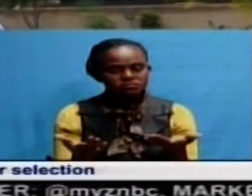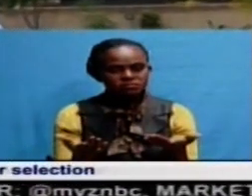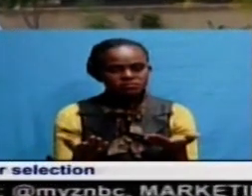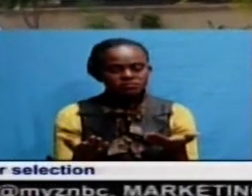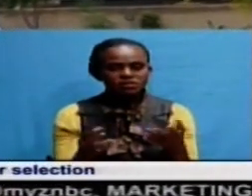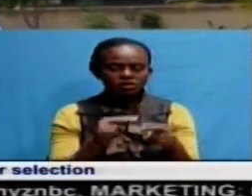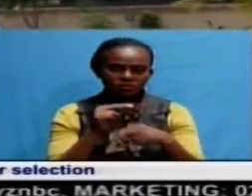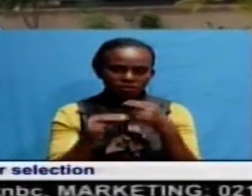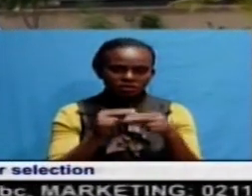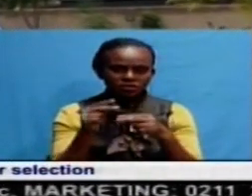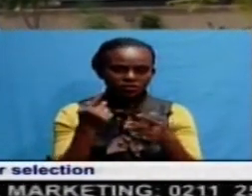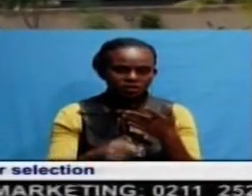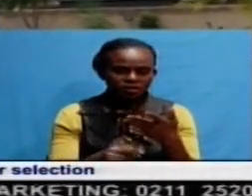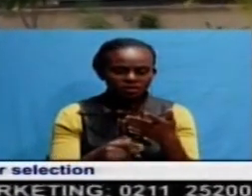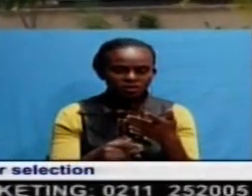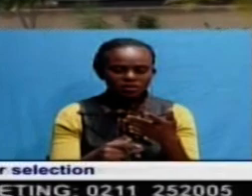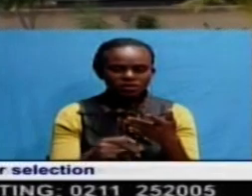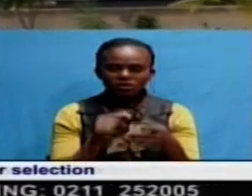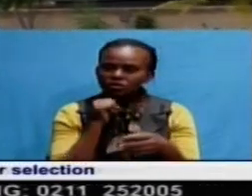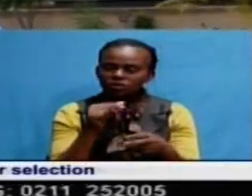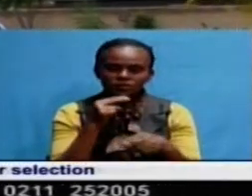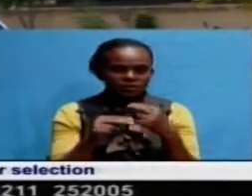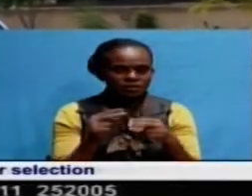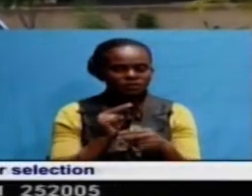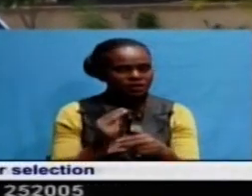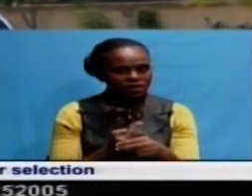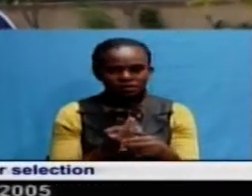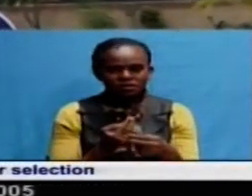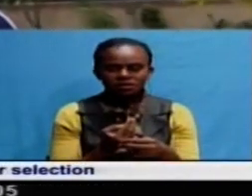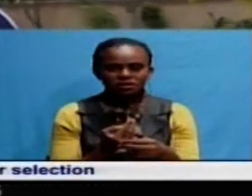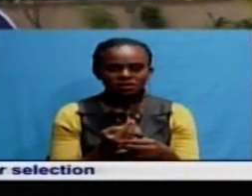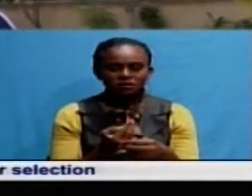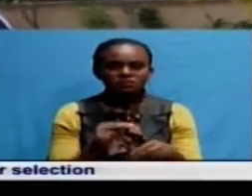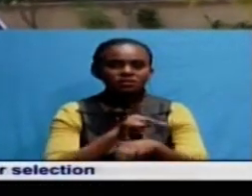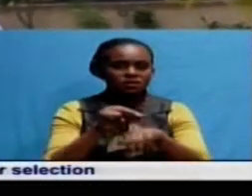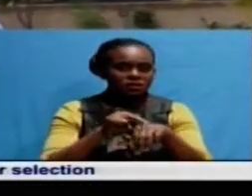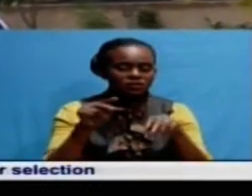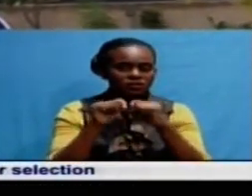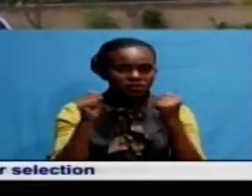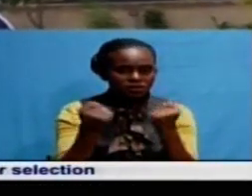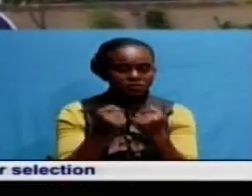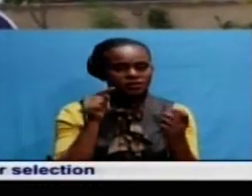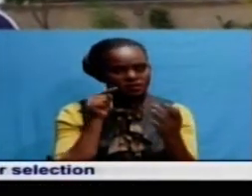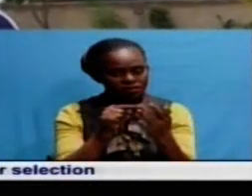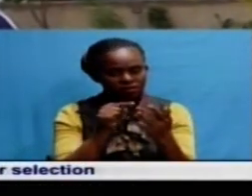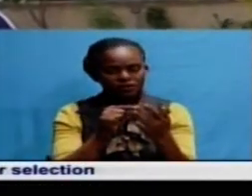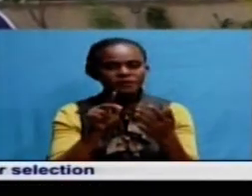That being said, I think it doesn't mean that we have closed the doors. The national team is an